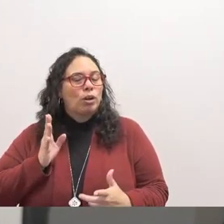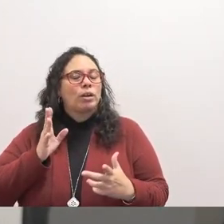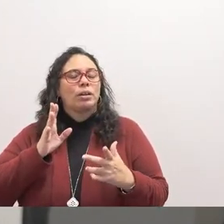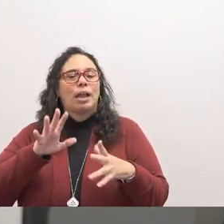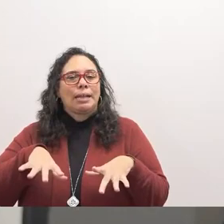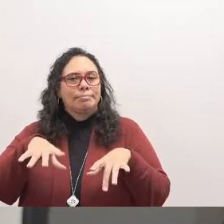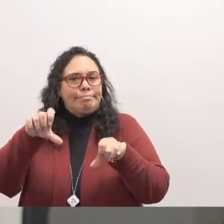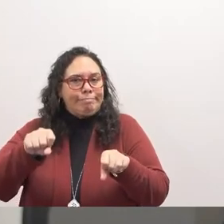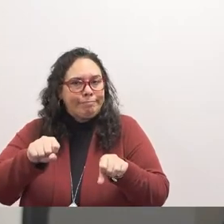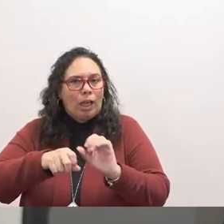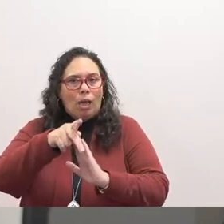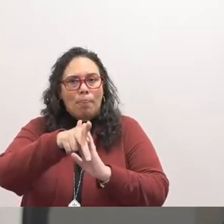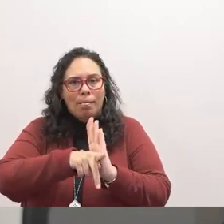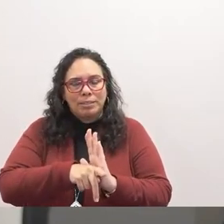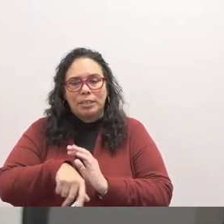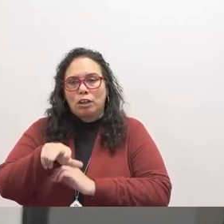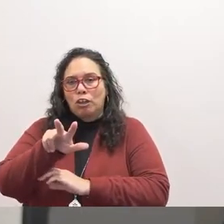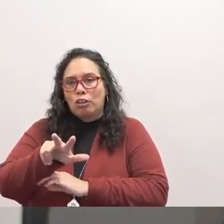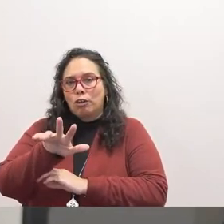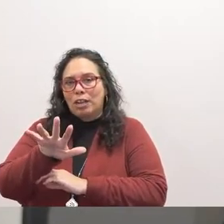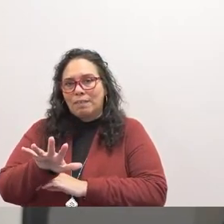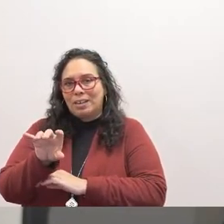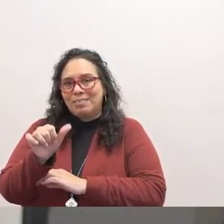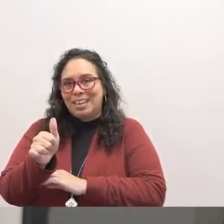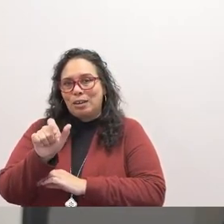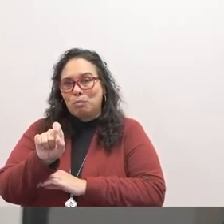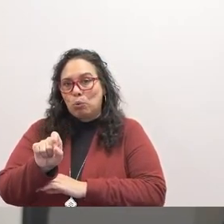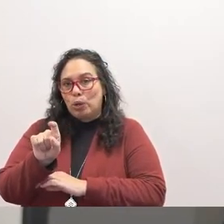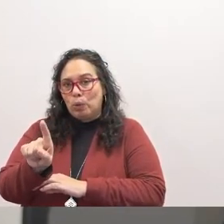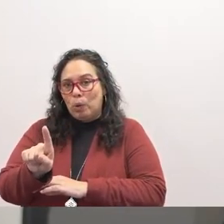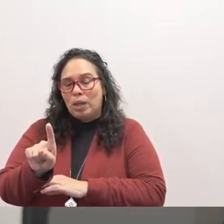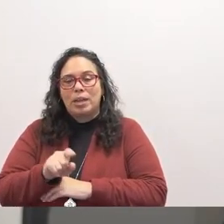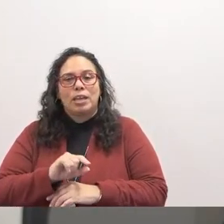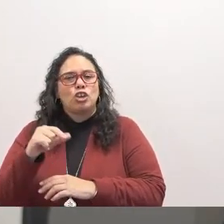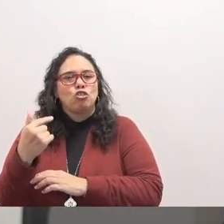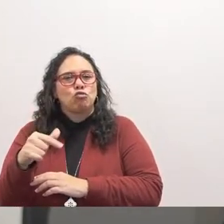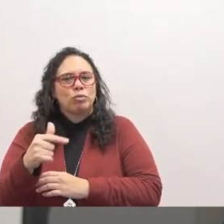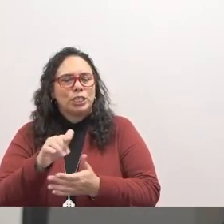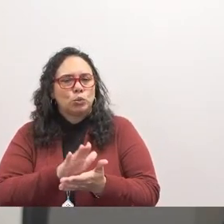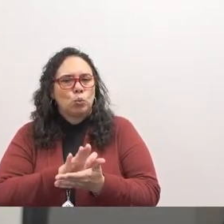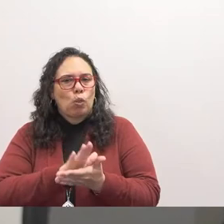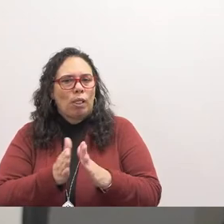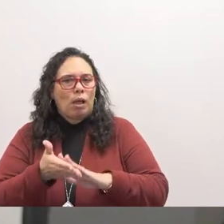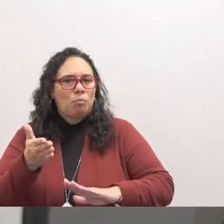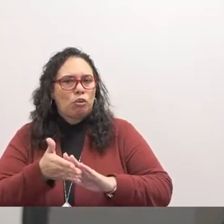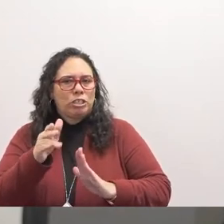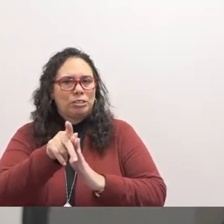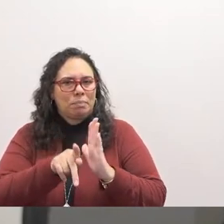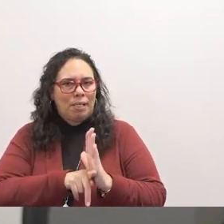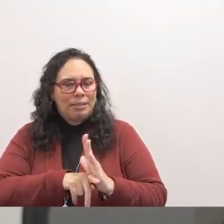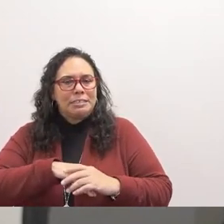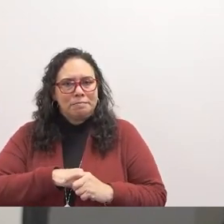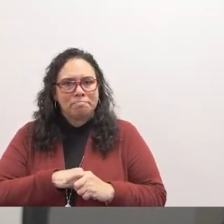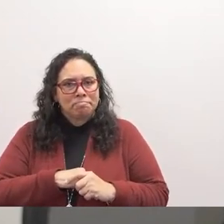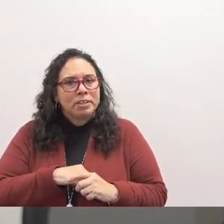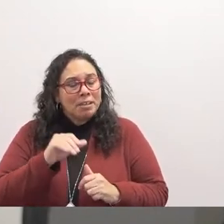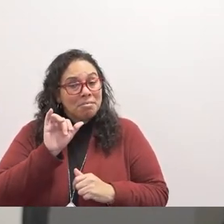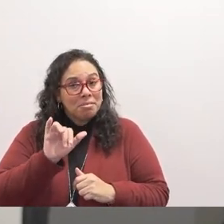resolution or board policy 3510.1, which was our green school operations policy. Really, that